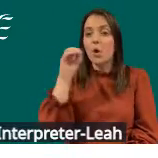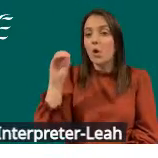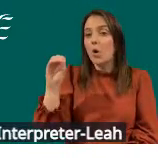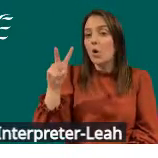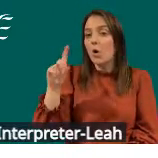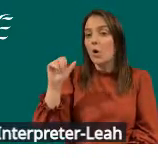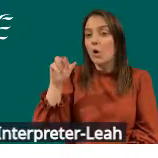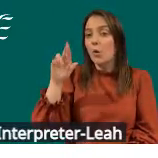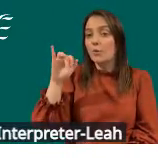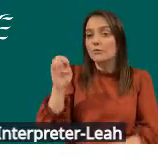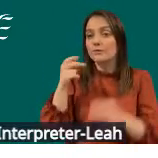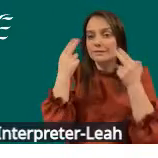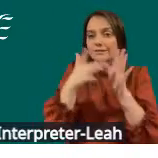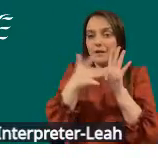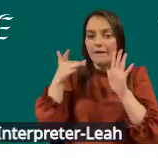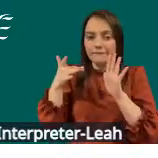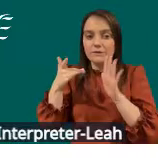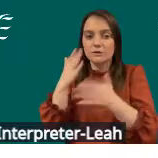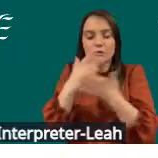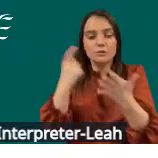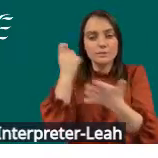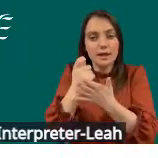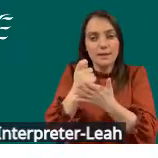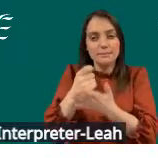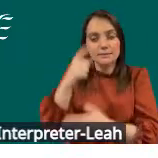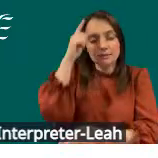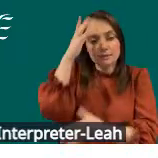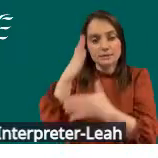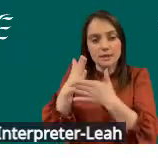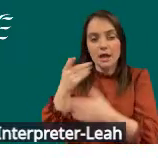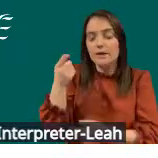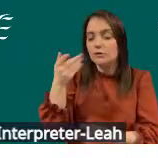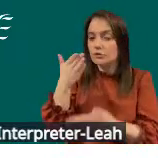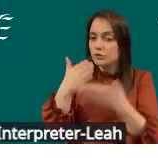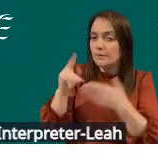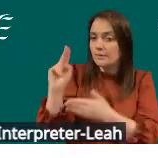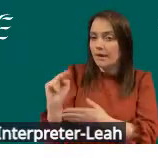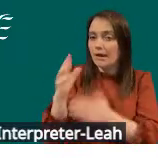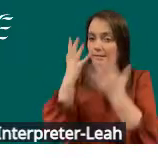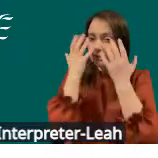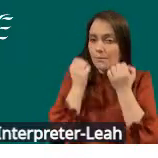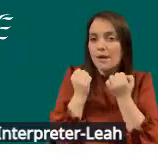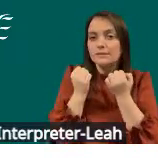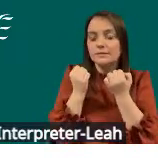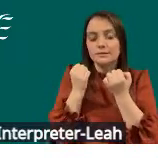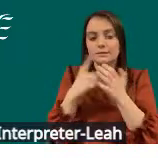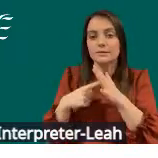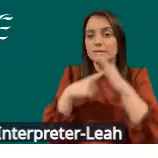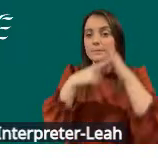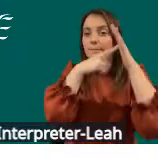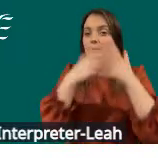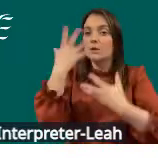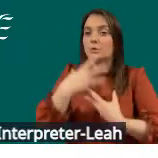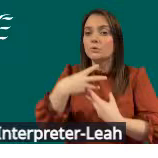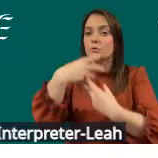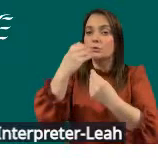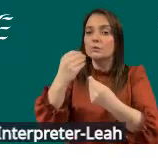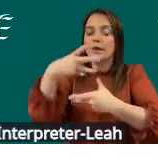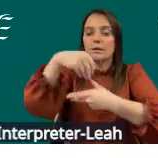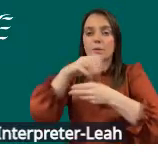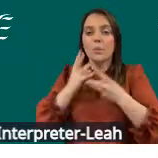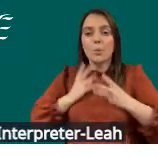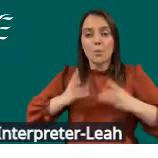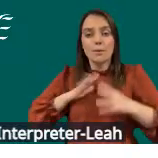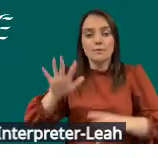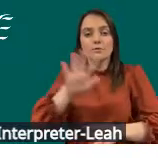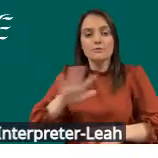can be sometimes from a psychiatrist. So some people can get very, very depressed in midlife, and there's a peak in suicidality in women at around the age of